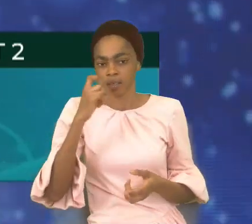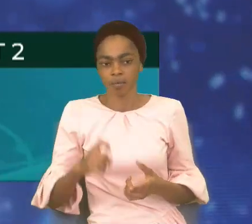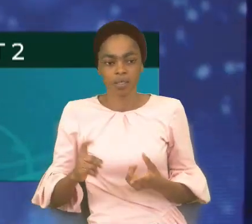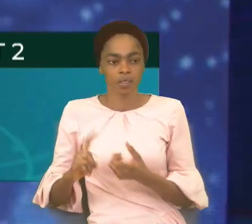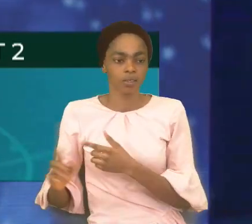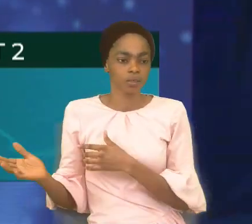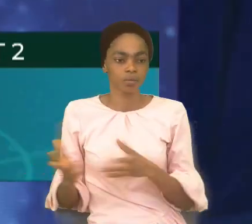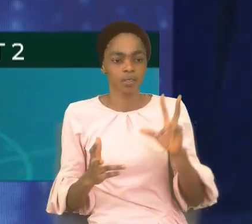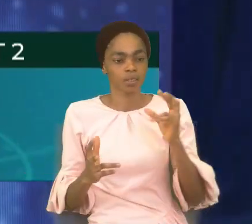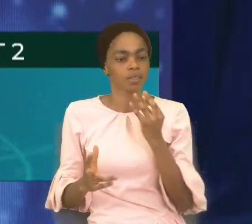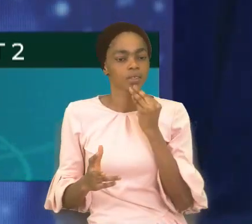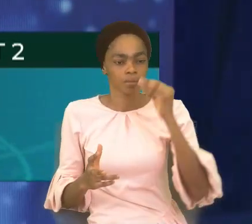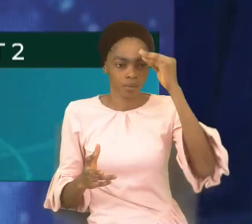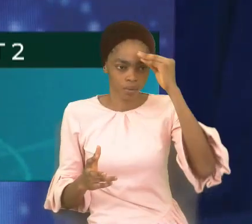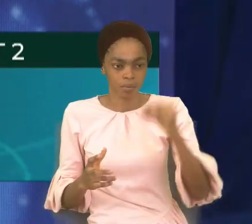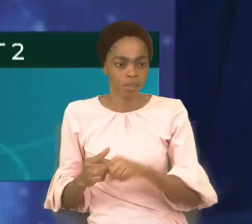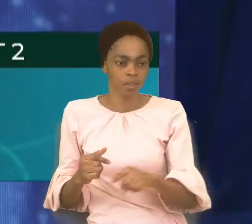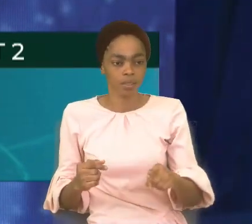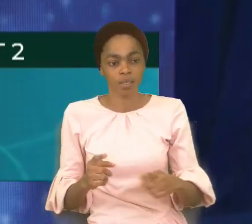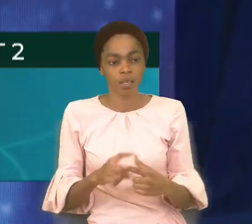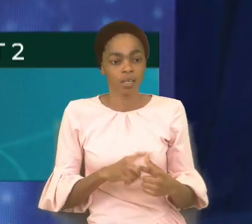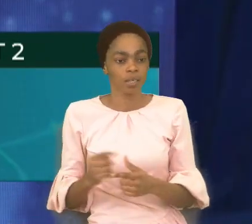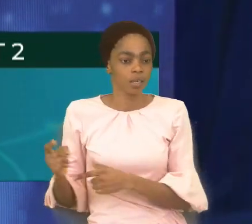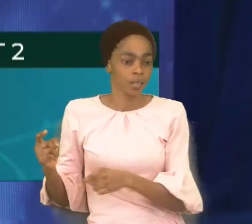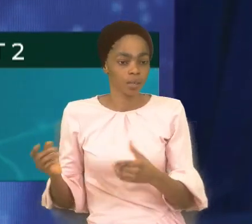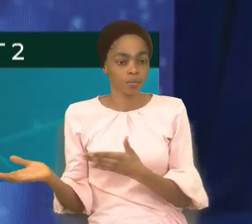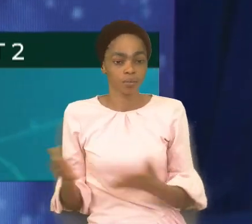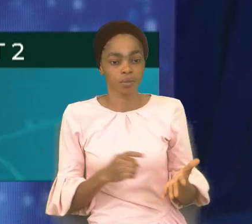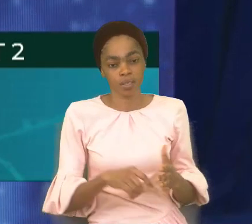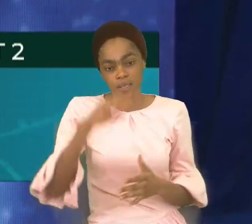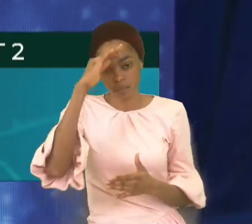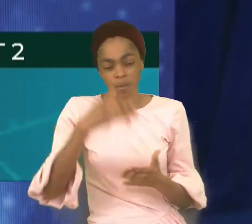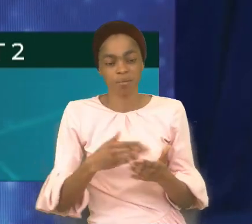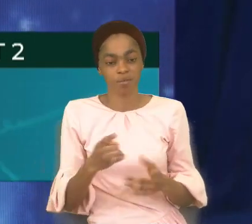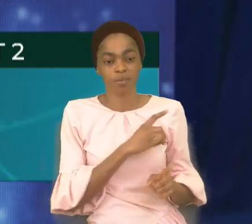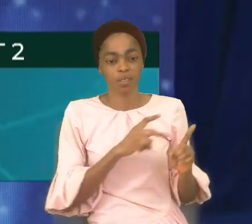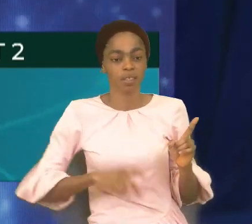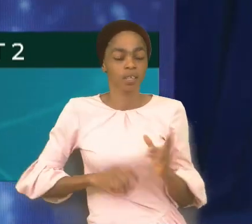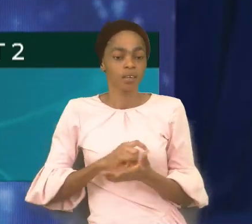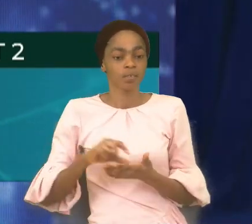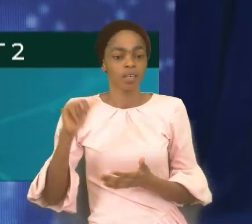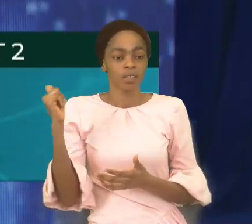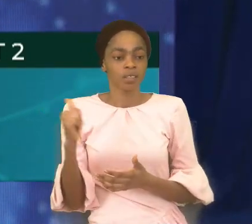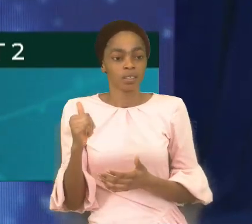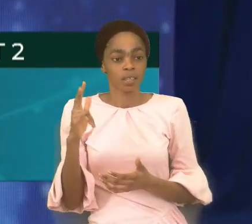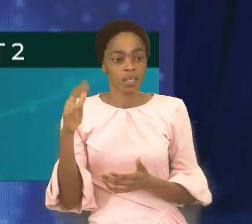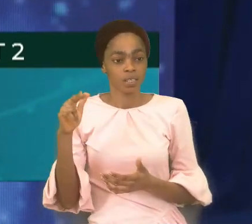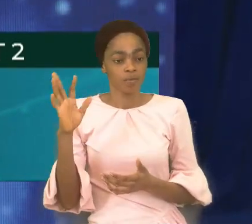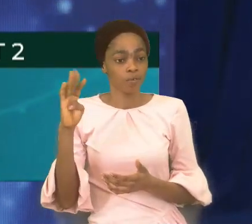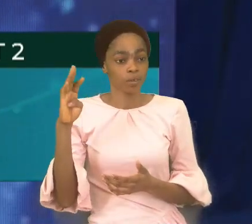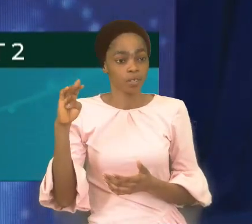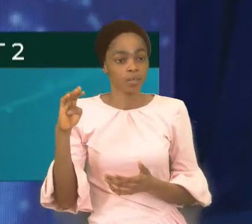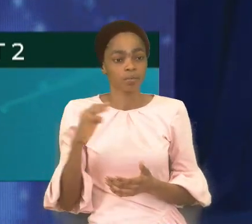verse 14. In verse 14, Nebuchadnezzar spake and said unto them, is it true, Shadrach, Meshach,